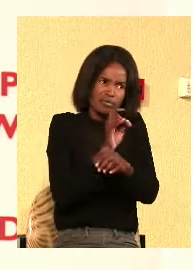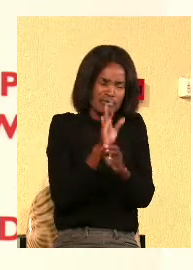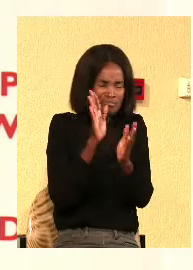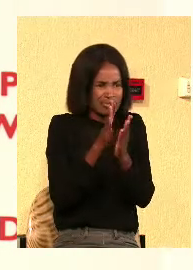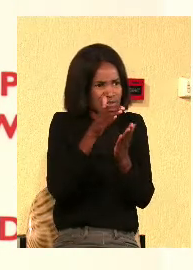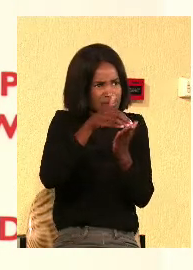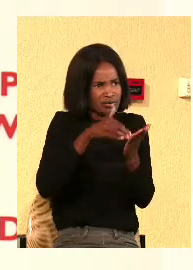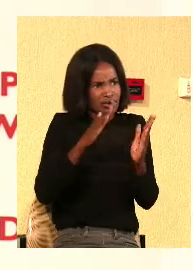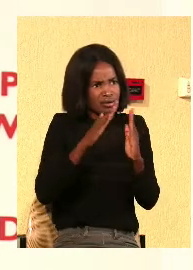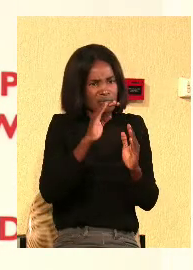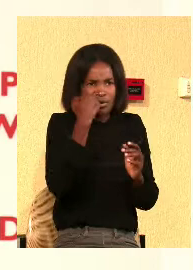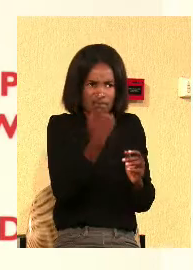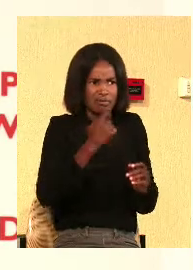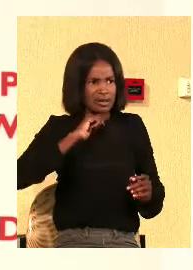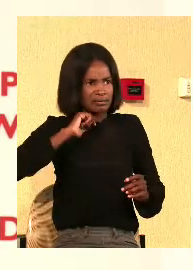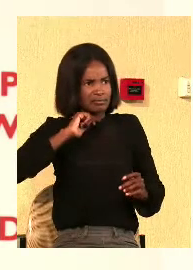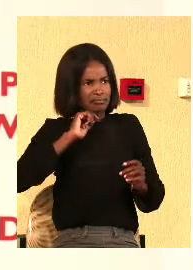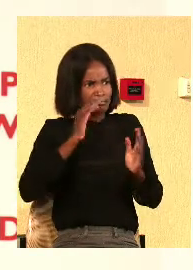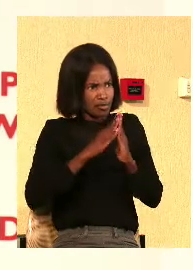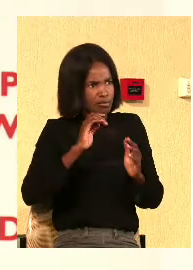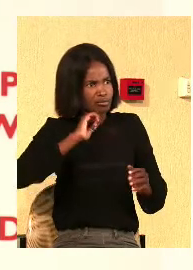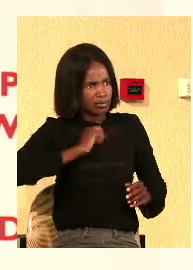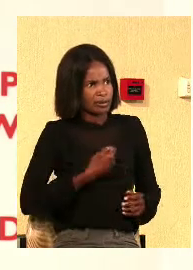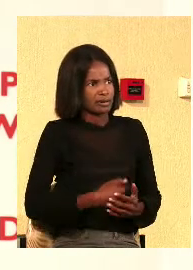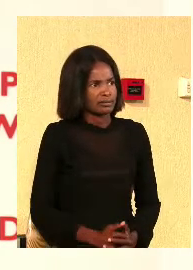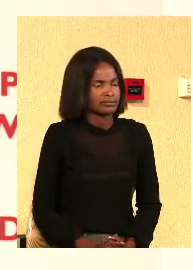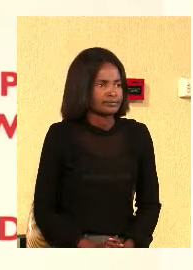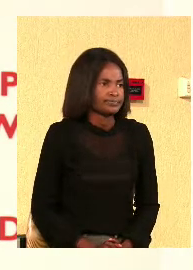your question. On the, you ask if there is enough.